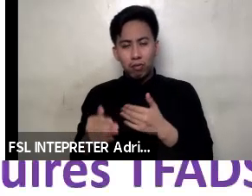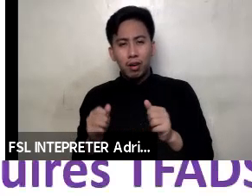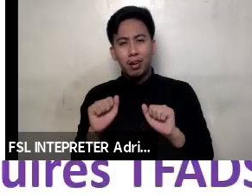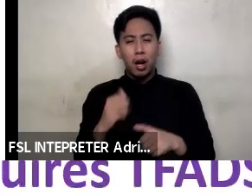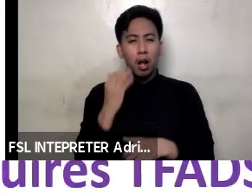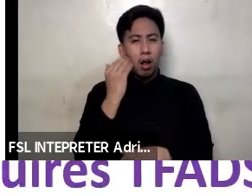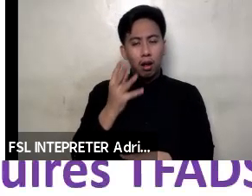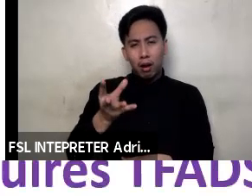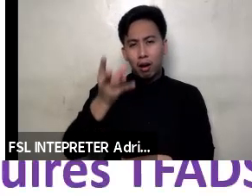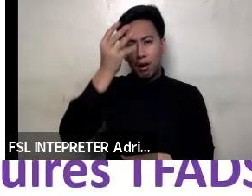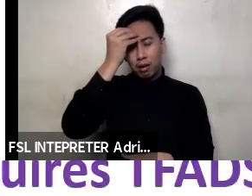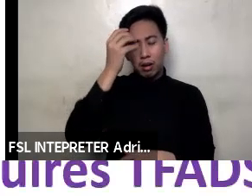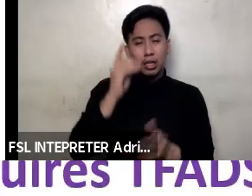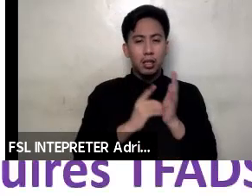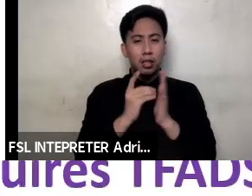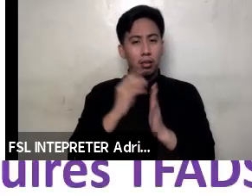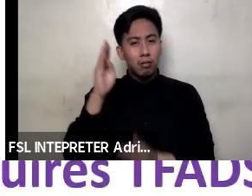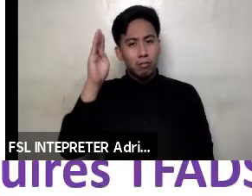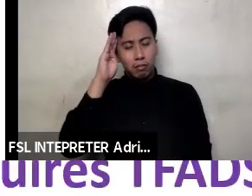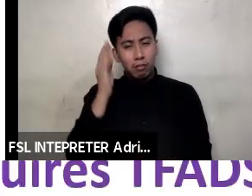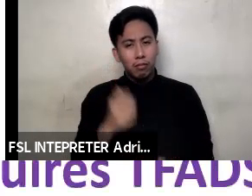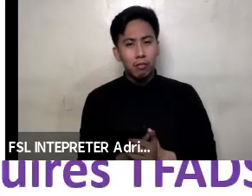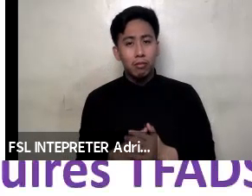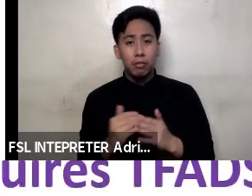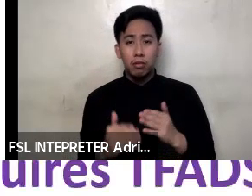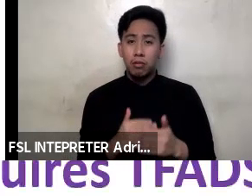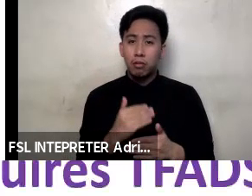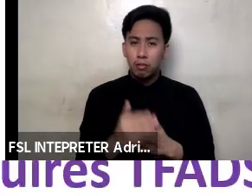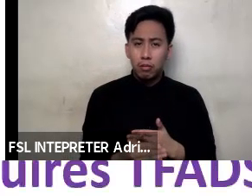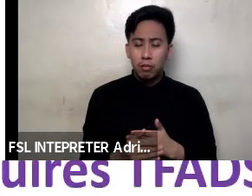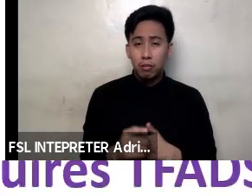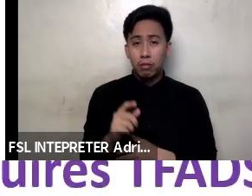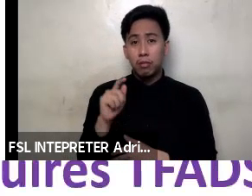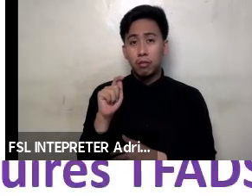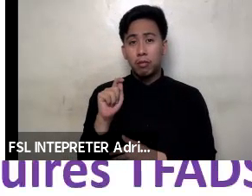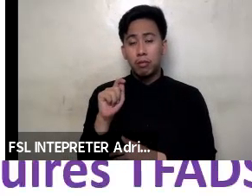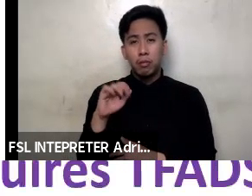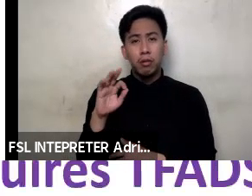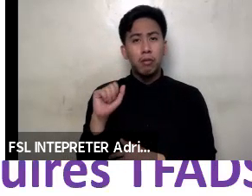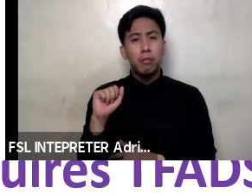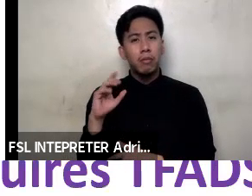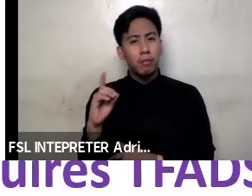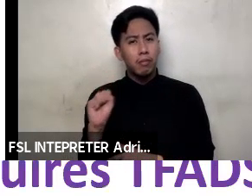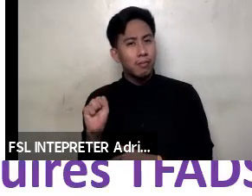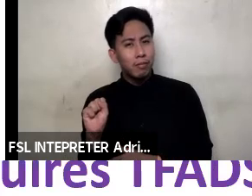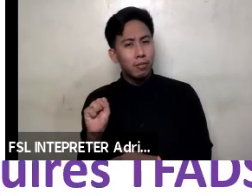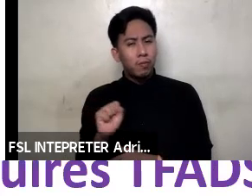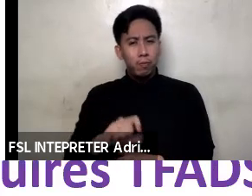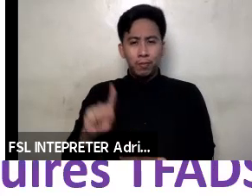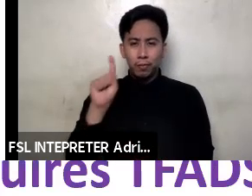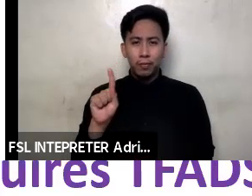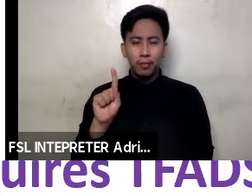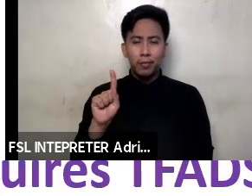The other concept is the complementary feeding. TFADs, no? Remember TFAD. One, timing. Kailangan